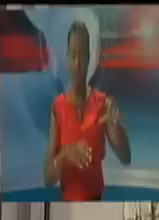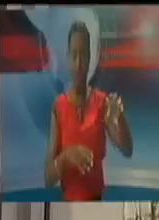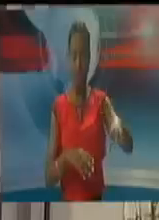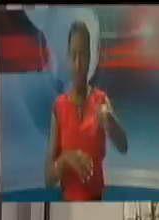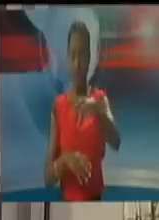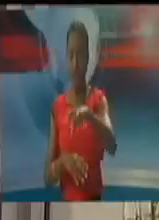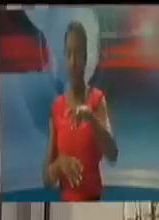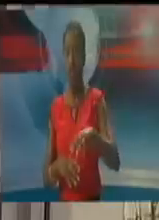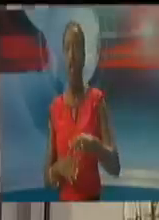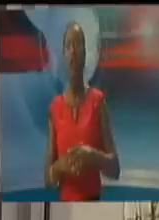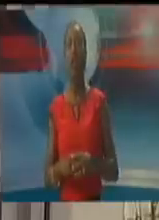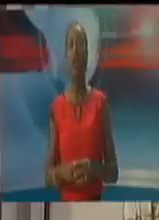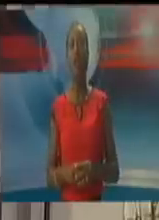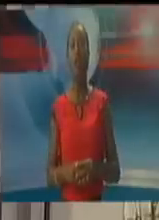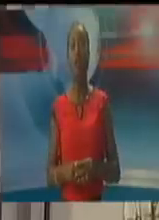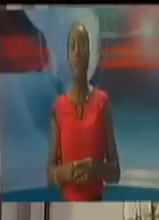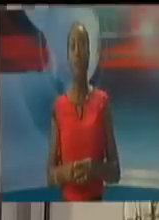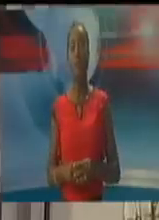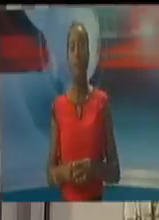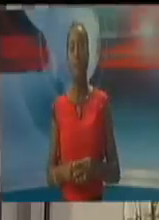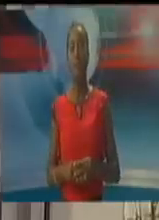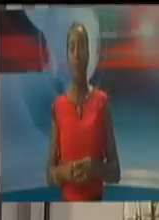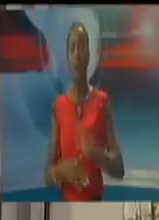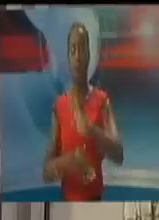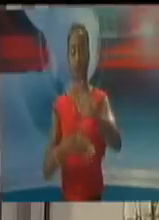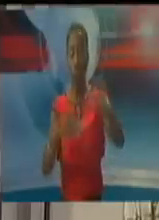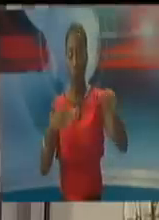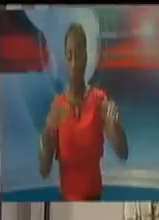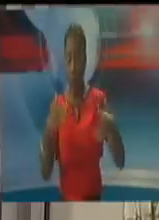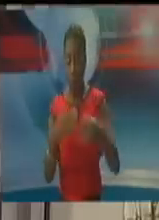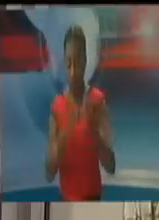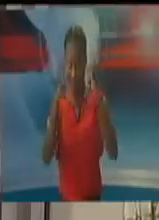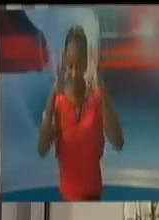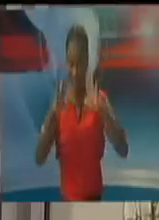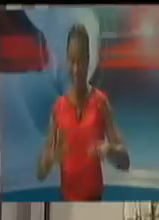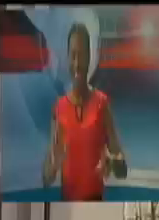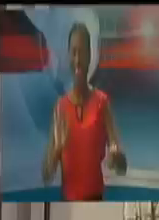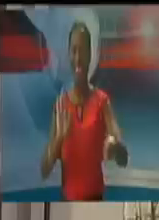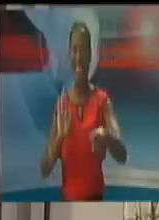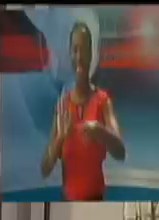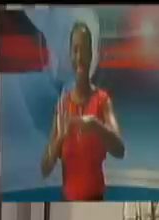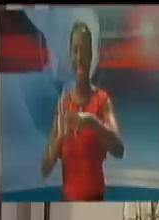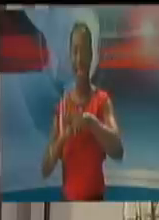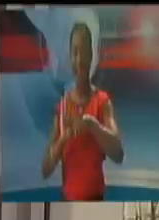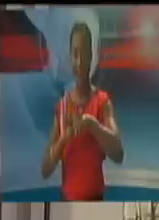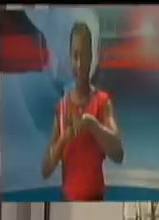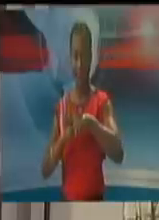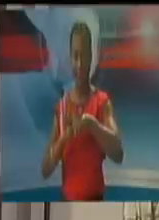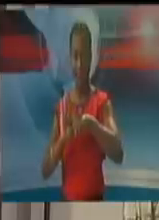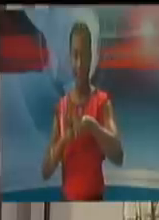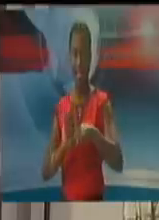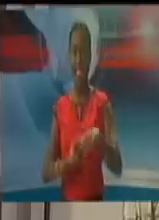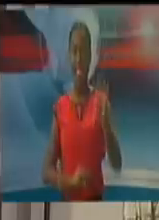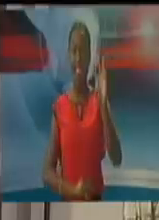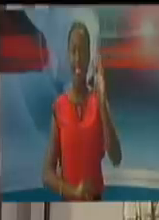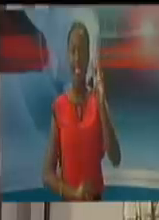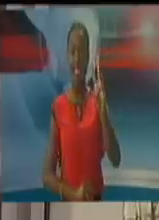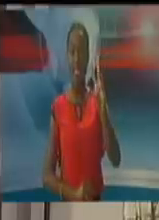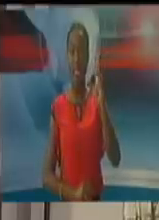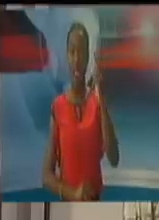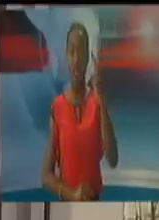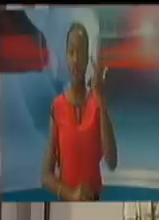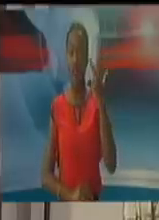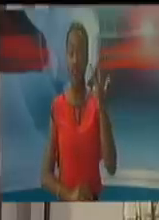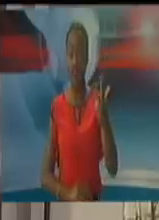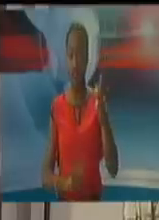tested, and all have come back negative thus far. So 63